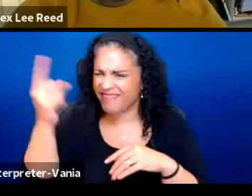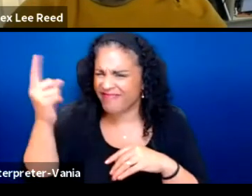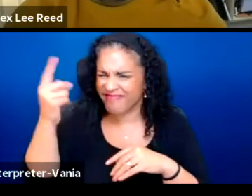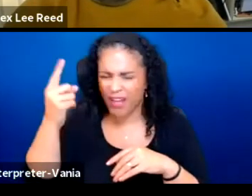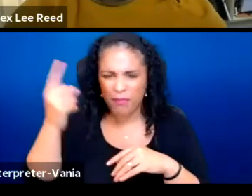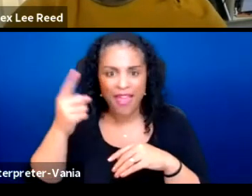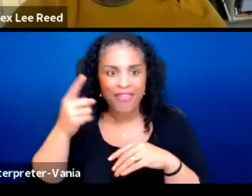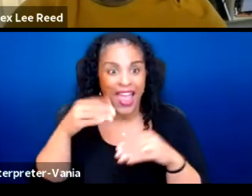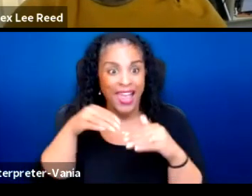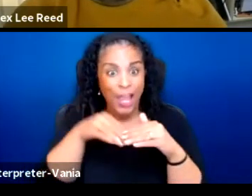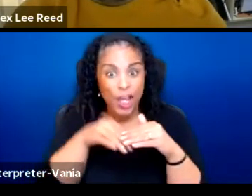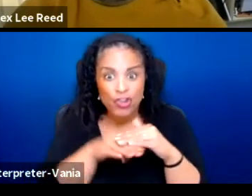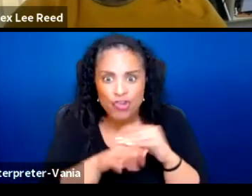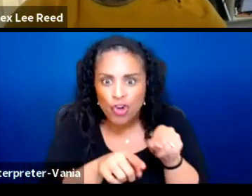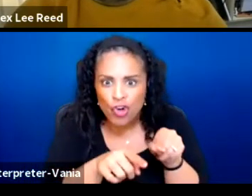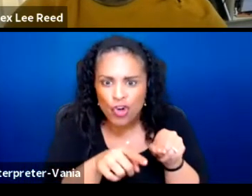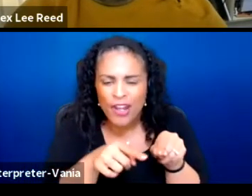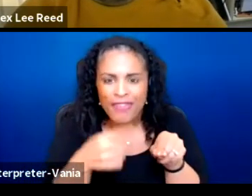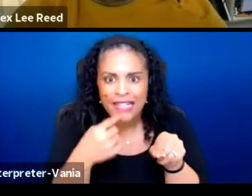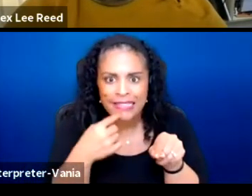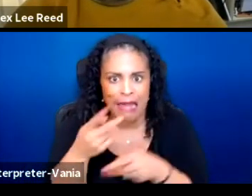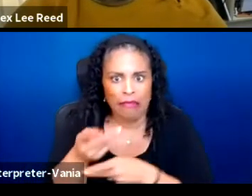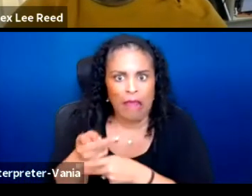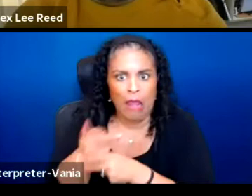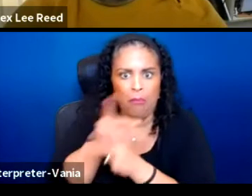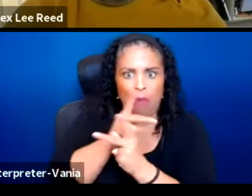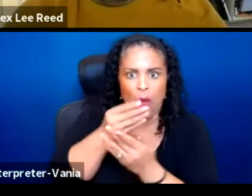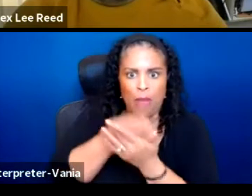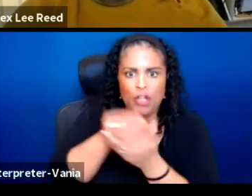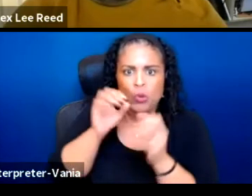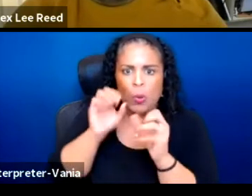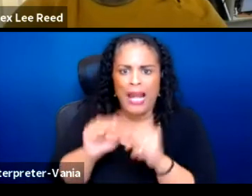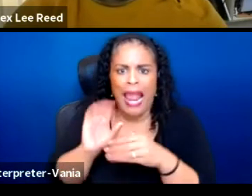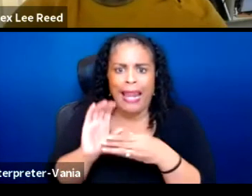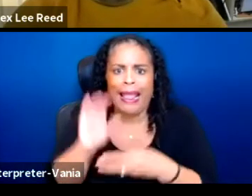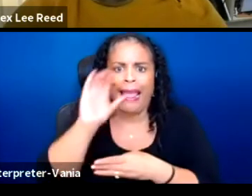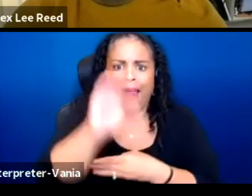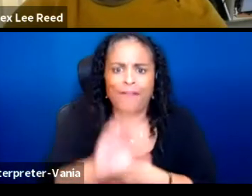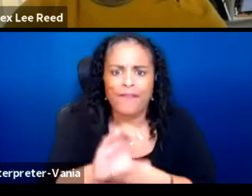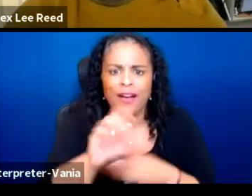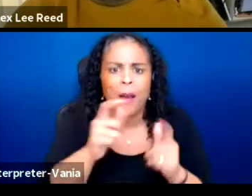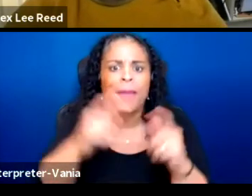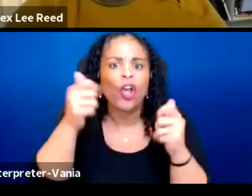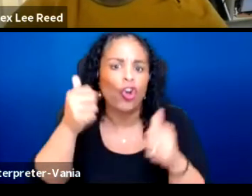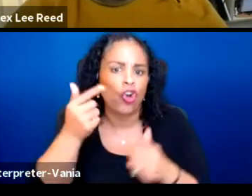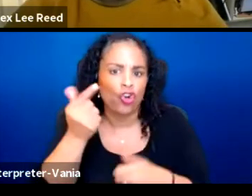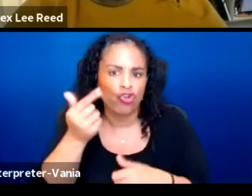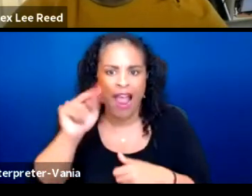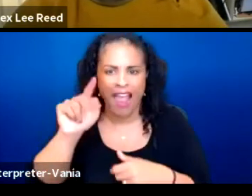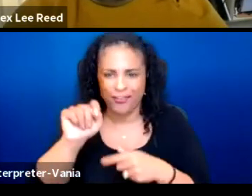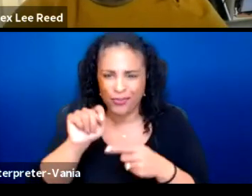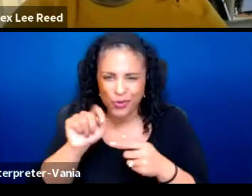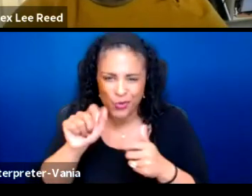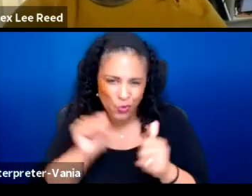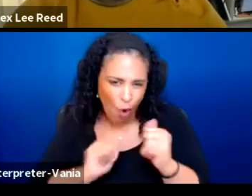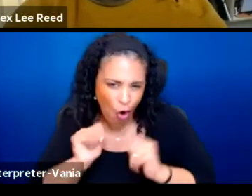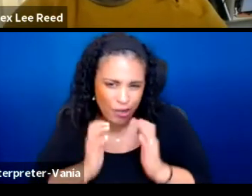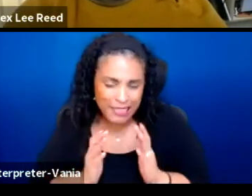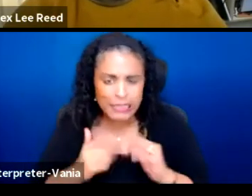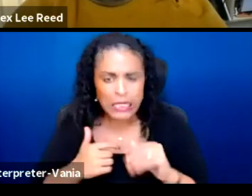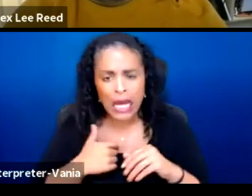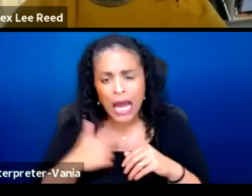actually are borrowing money so they can give bigger grants to people, to artists. And I think that's